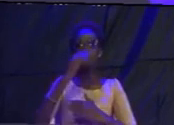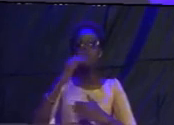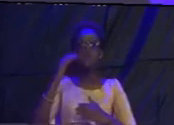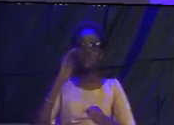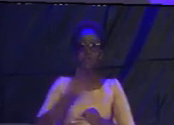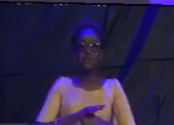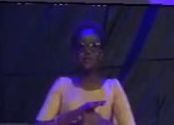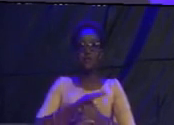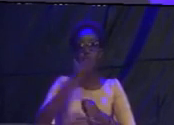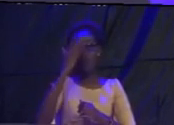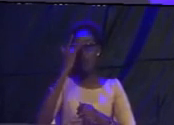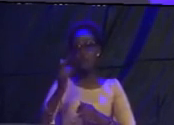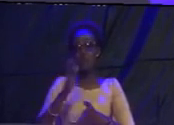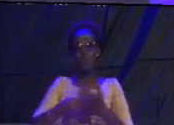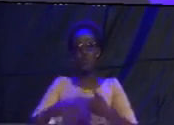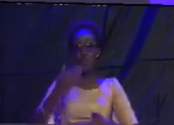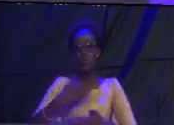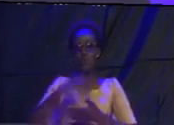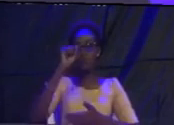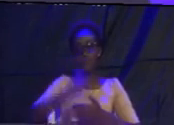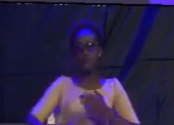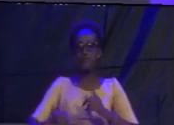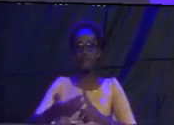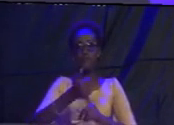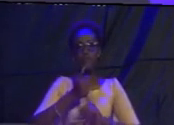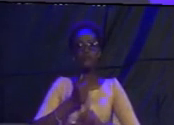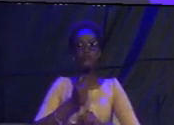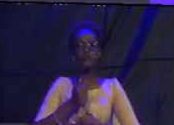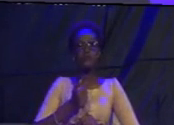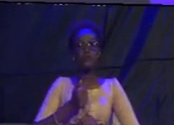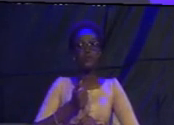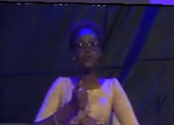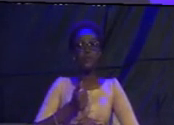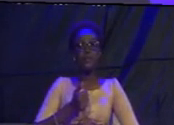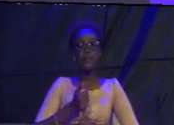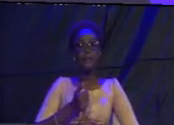We thank God for all that he has enabled us to